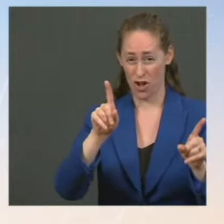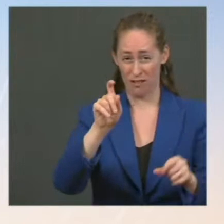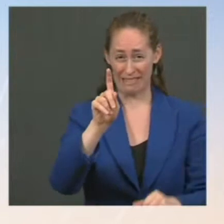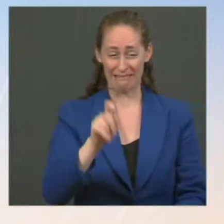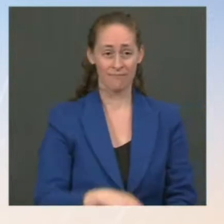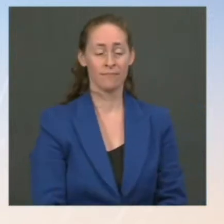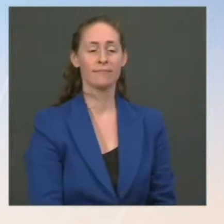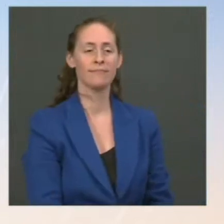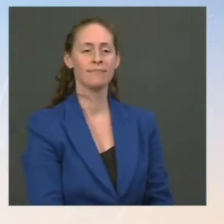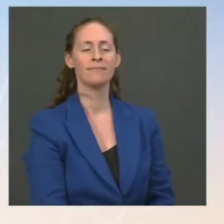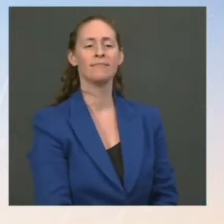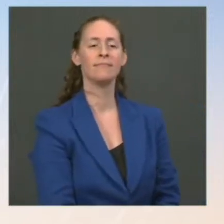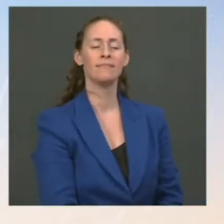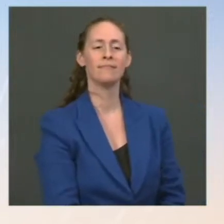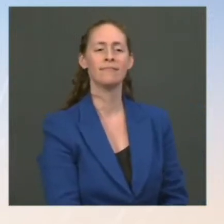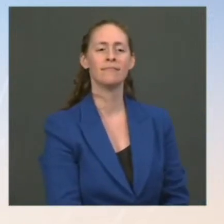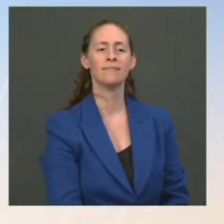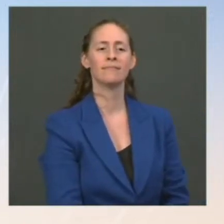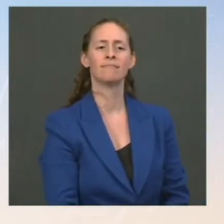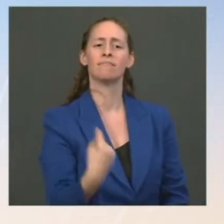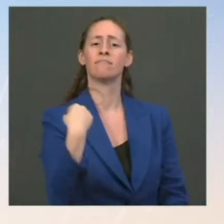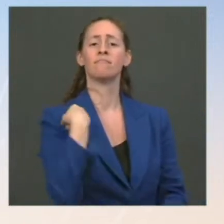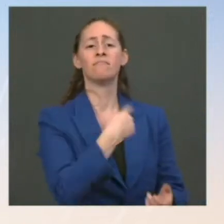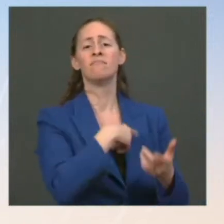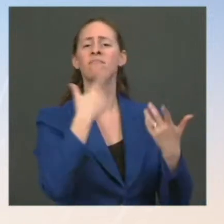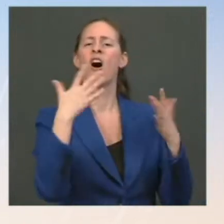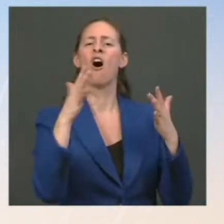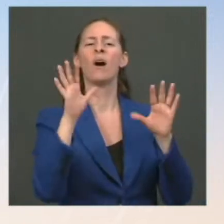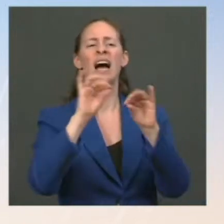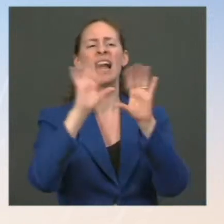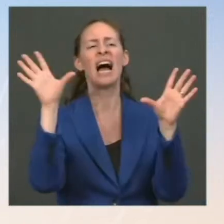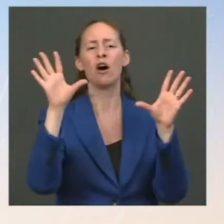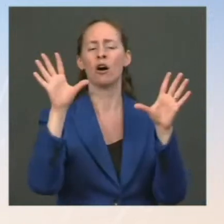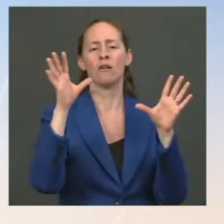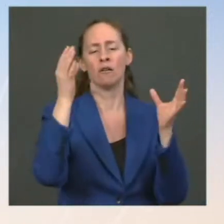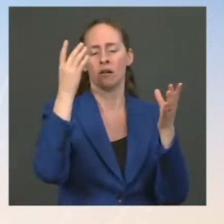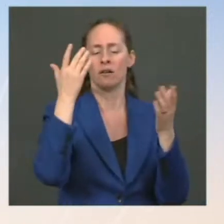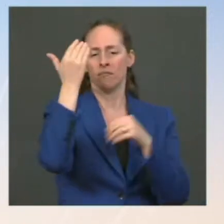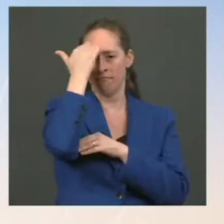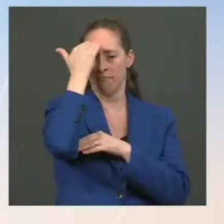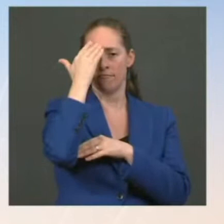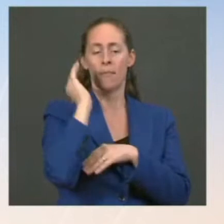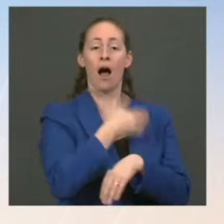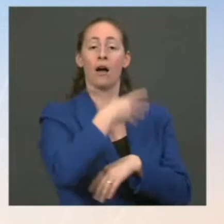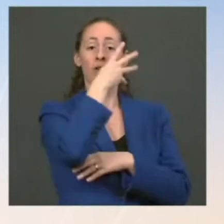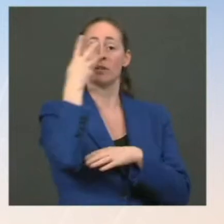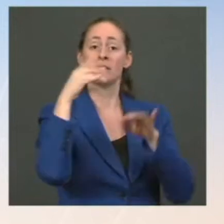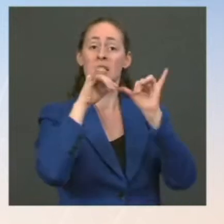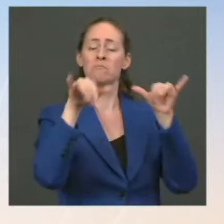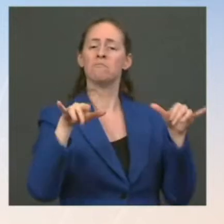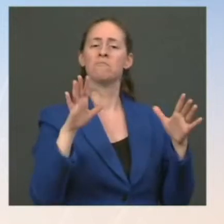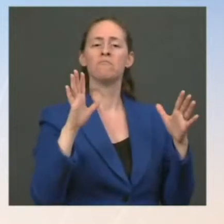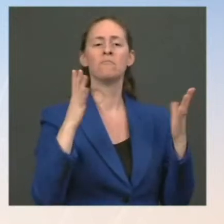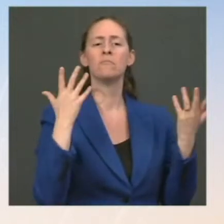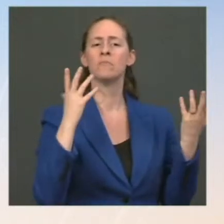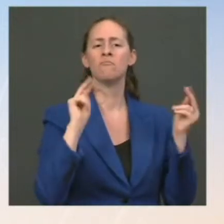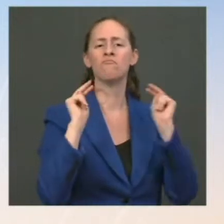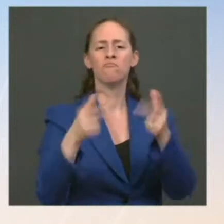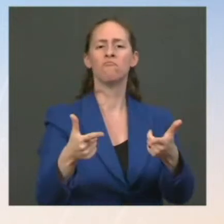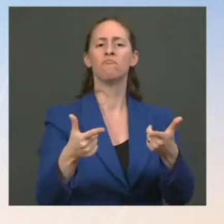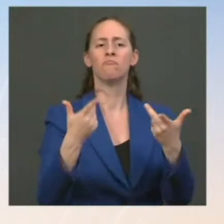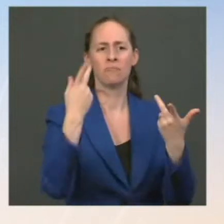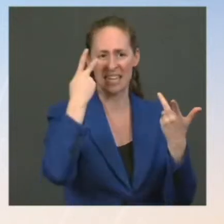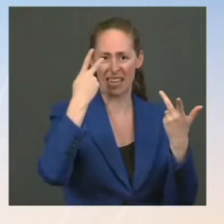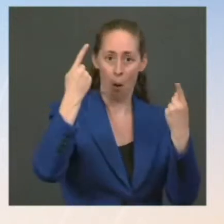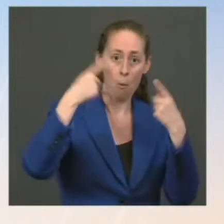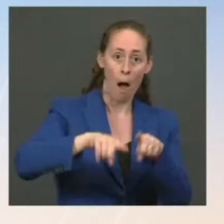president believes that our immigration system is incredibly broken. And we saw a surge. We've certainly seen a surge of migrants come to the border